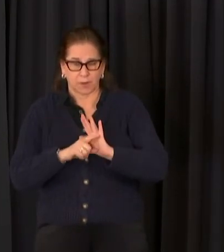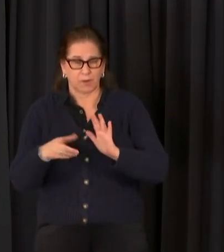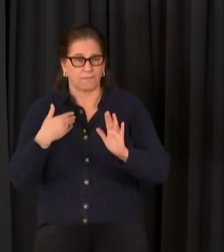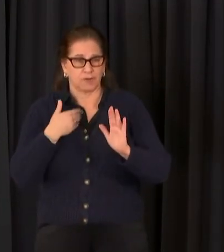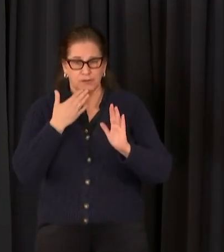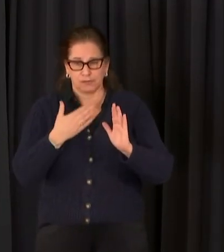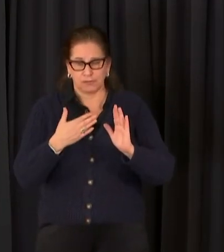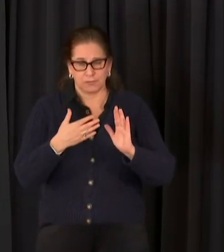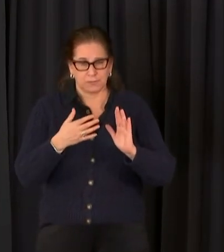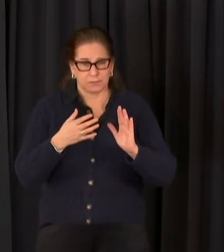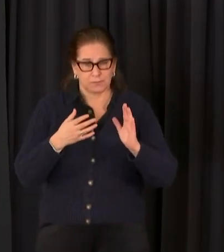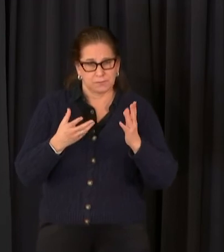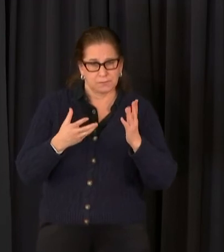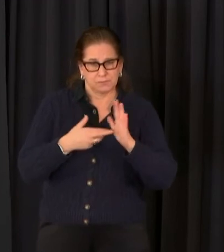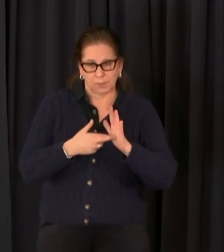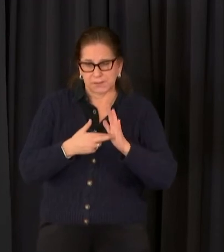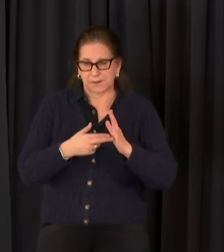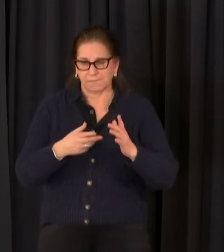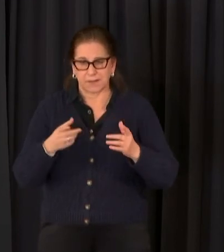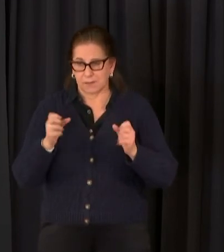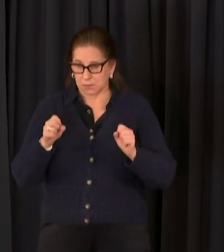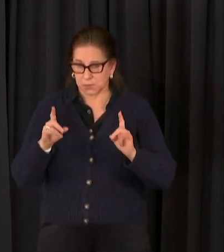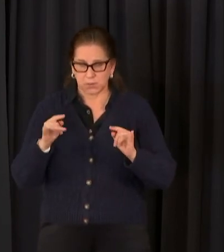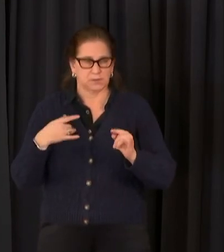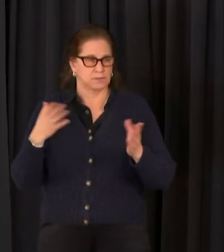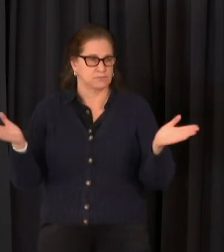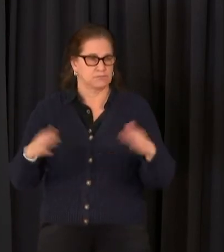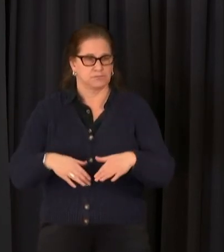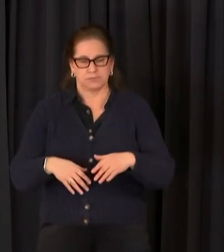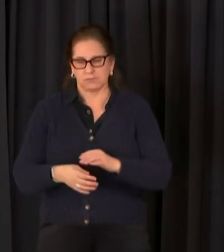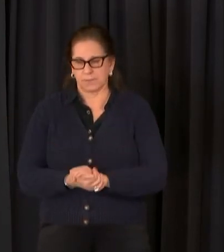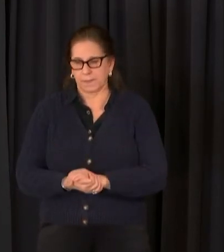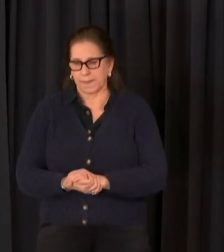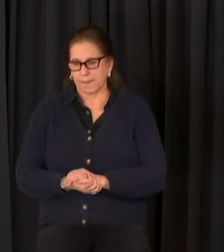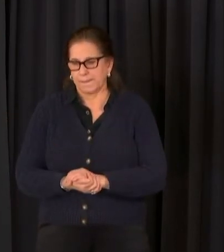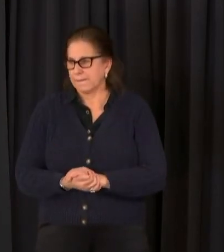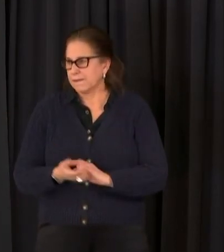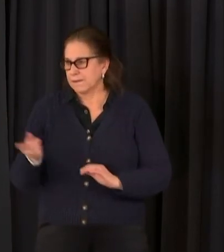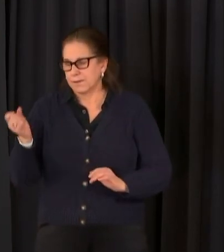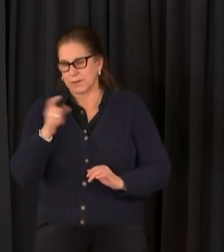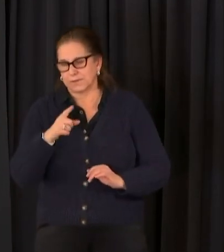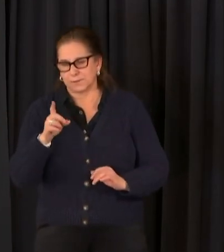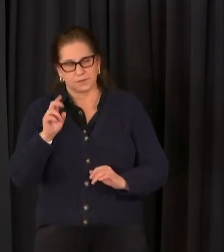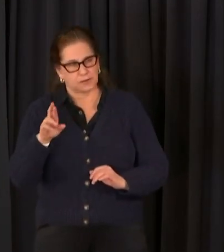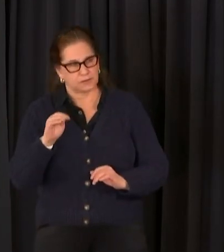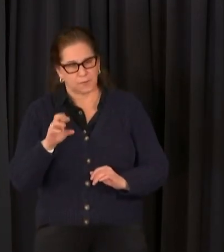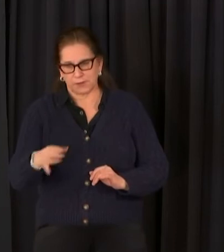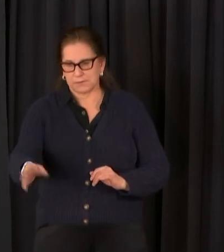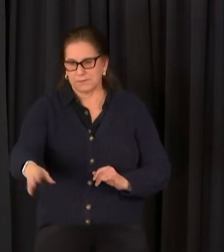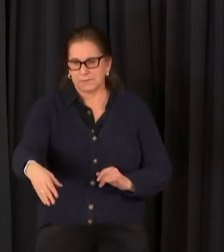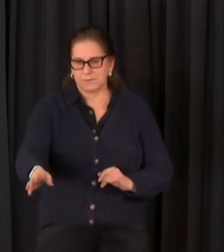And I'm very confident in Emil's ability to do that. Thank you. A few questions for Dr. Morris Hughes, if that's all right.